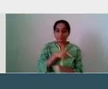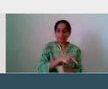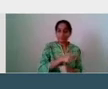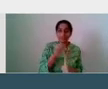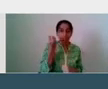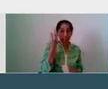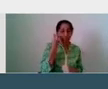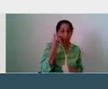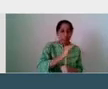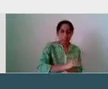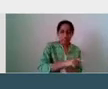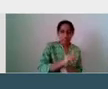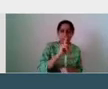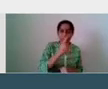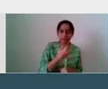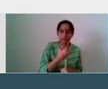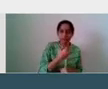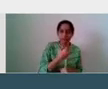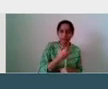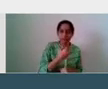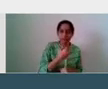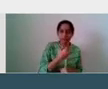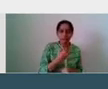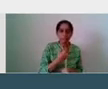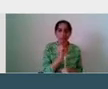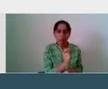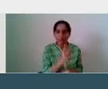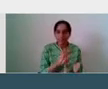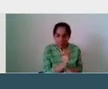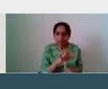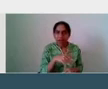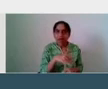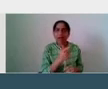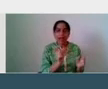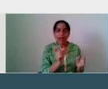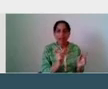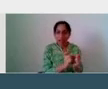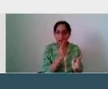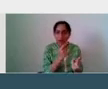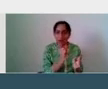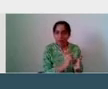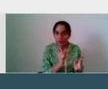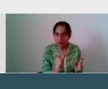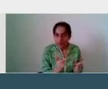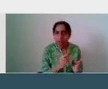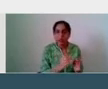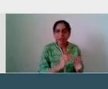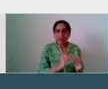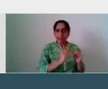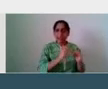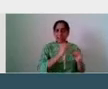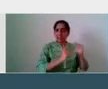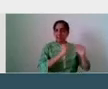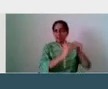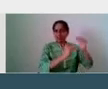word stage or two word stage etc and full like they are almost adult speakers uh human